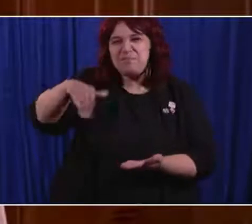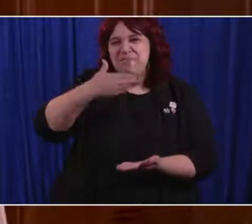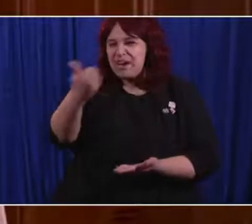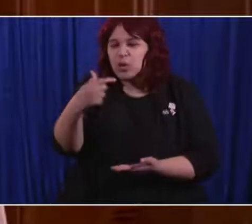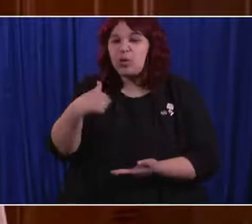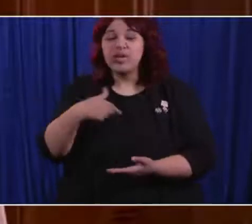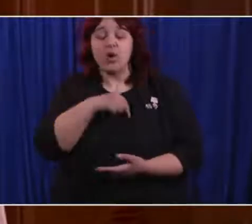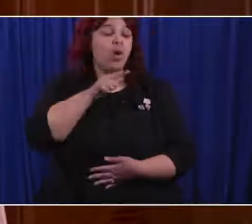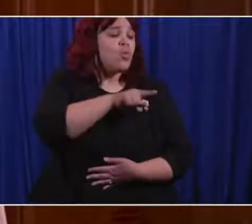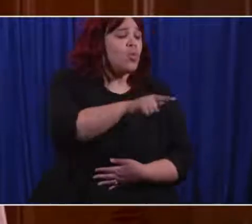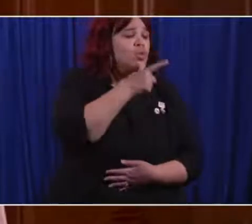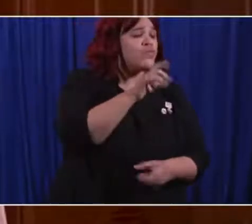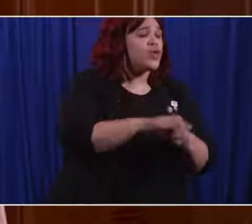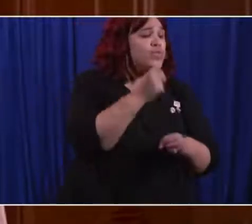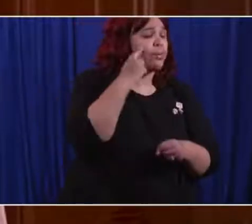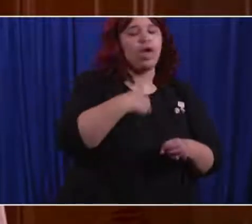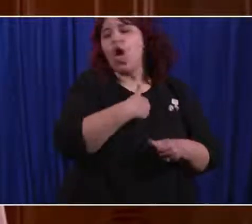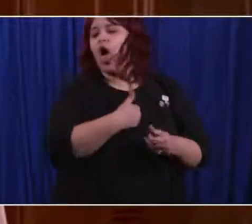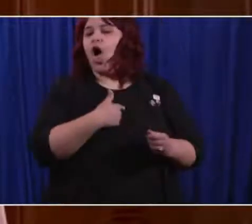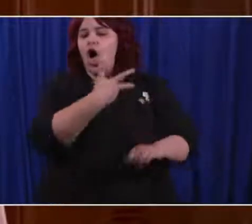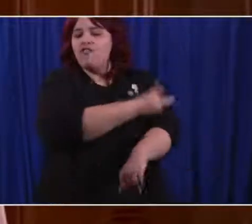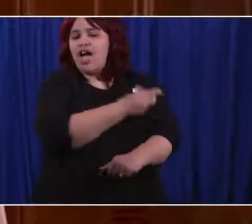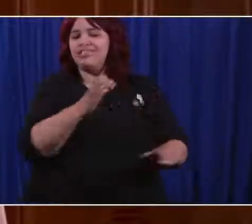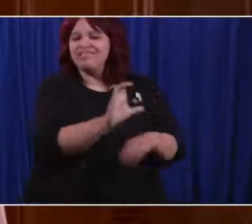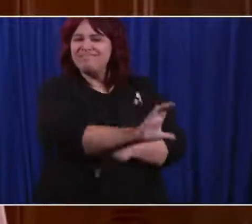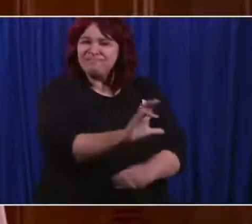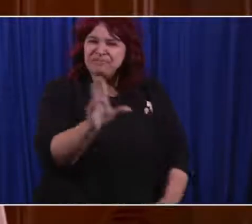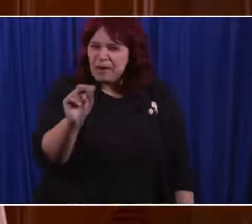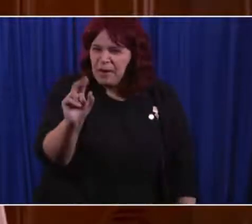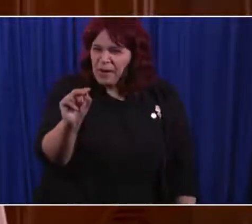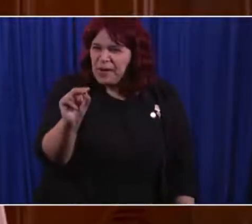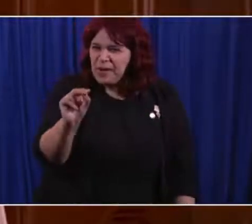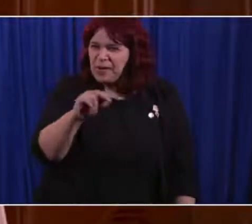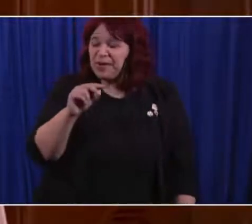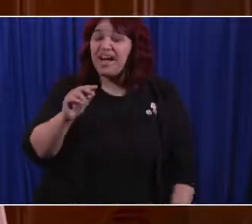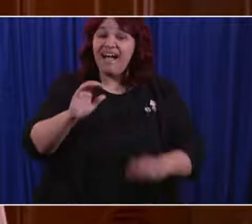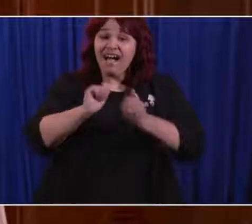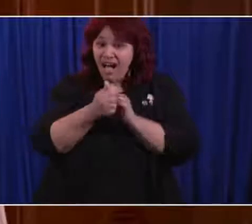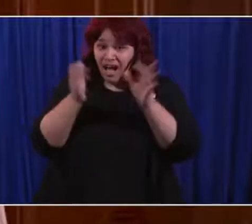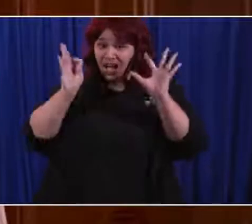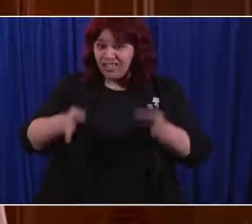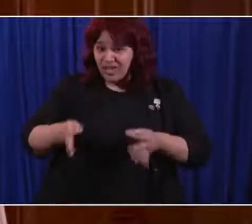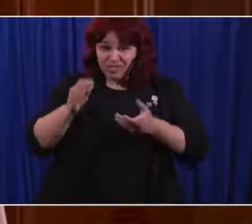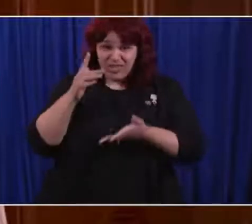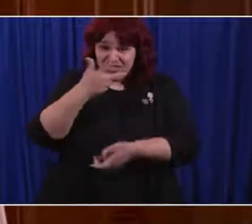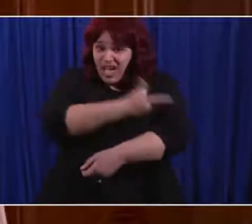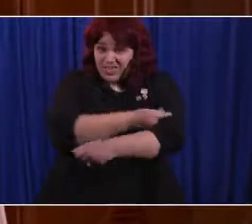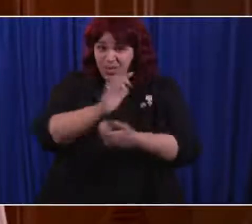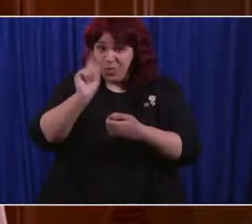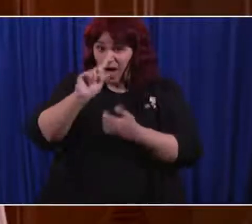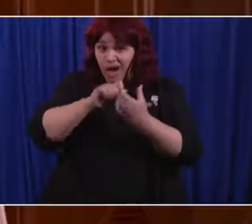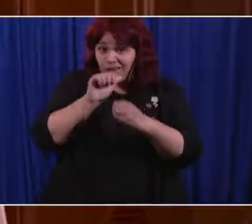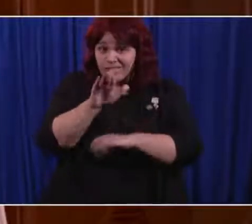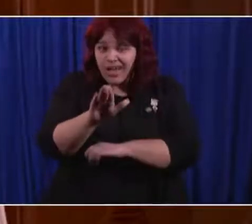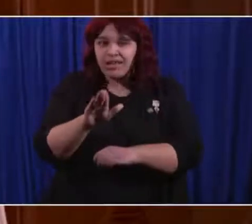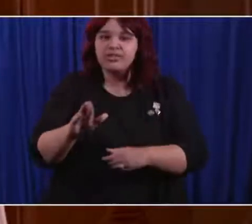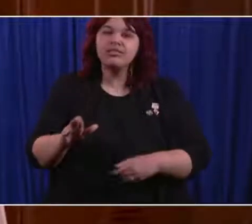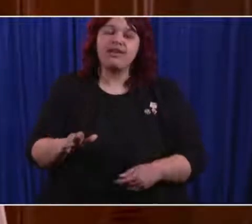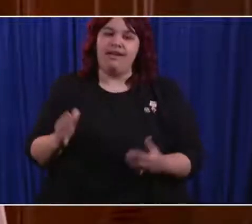We have followed a formula, and it's a population formula. It's 80% based on population. It's 20% based